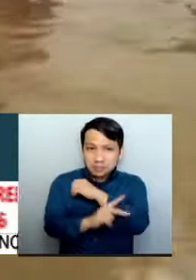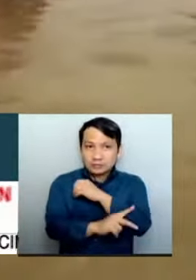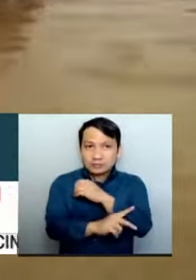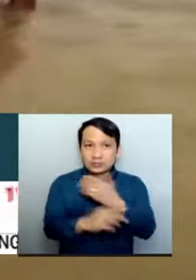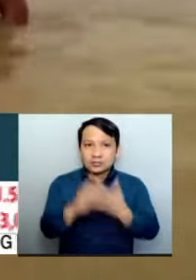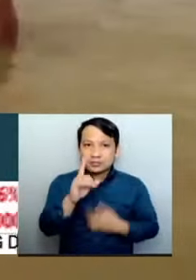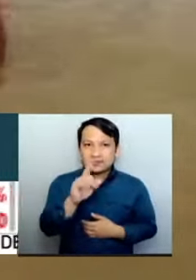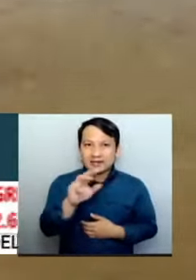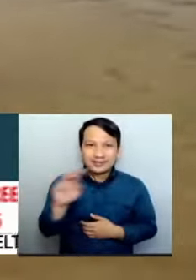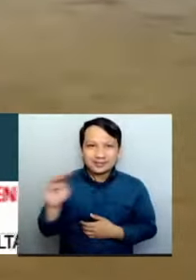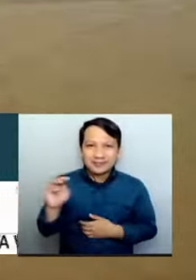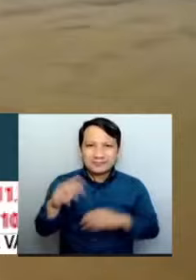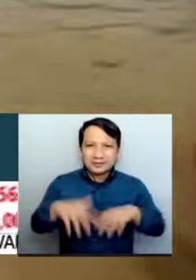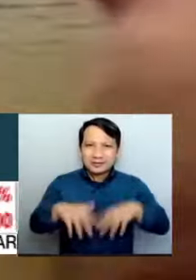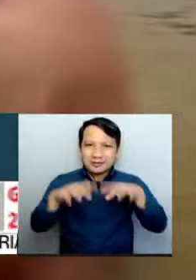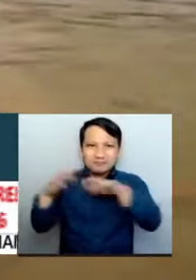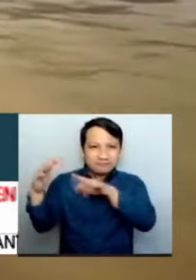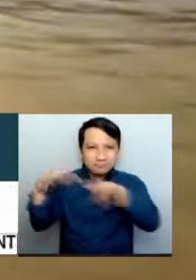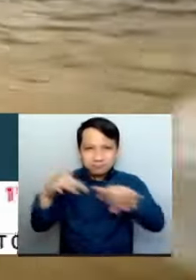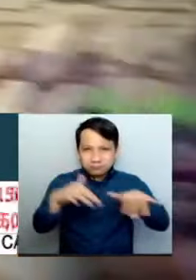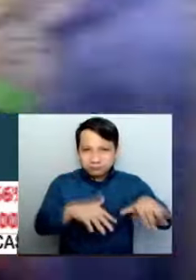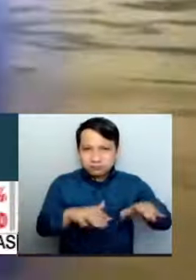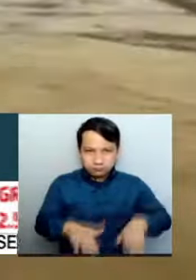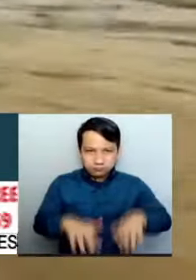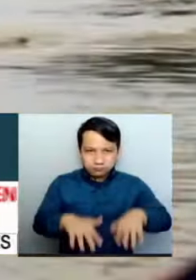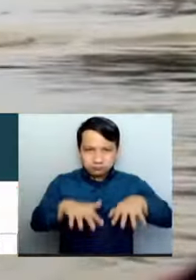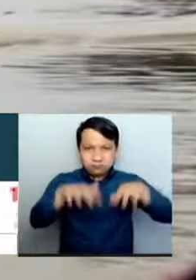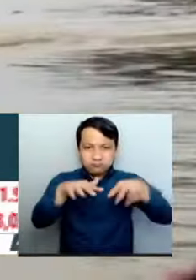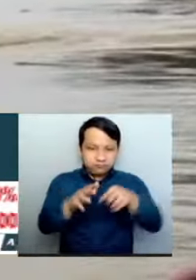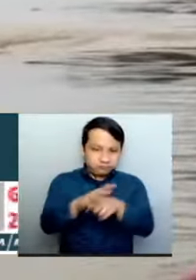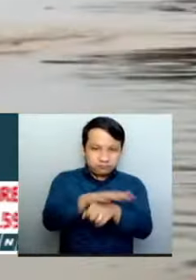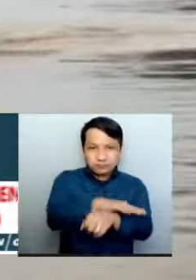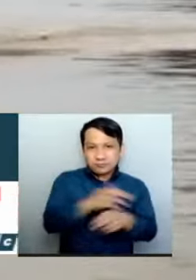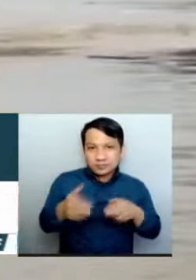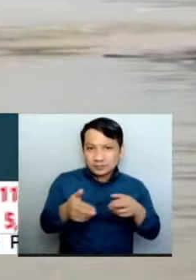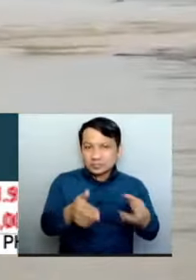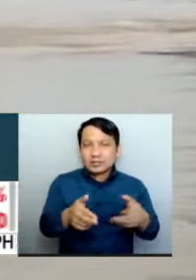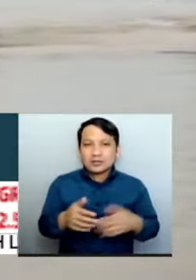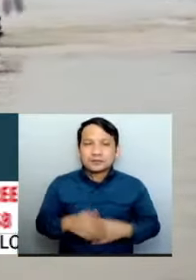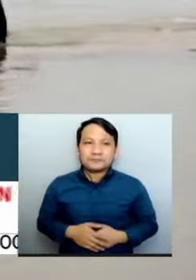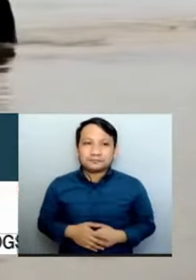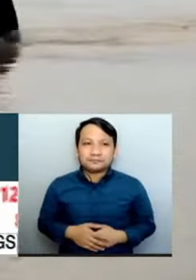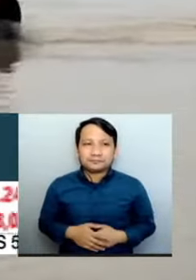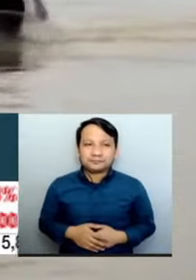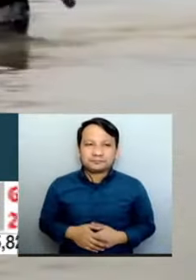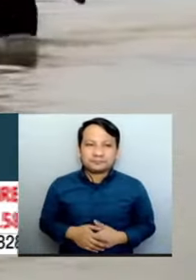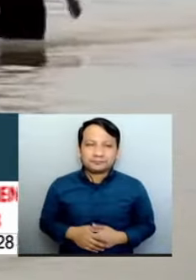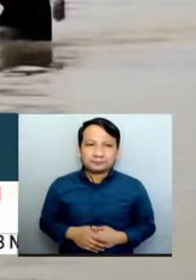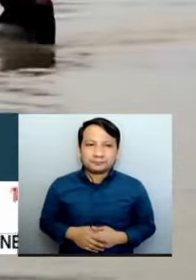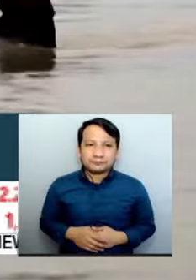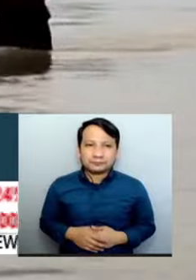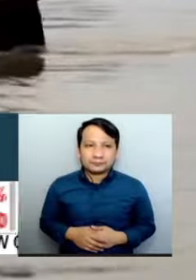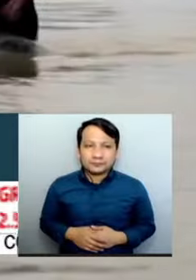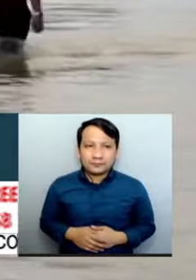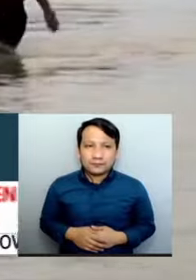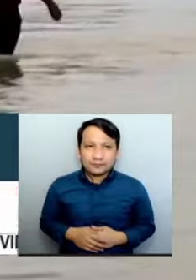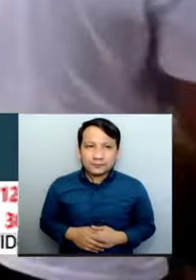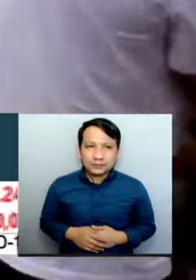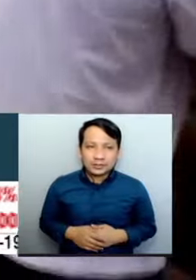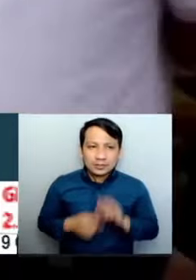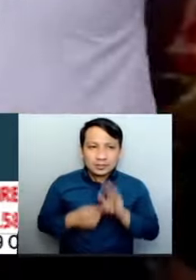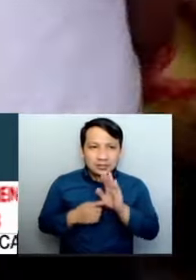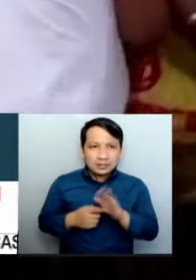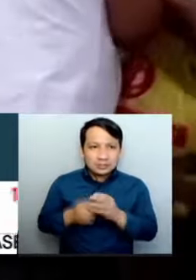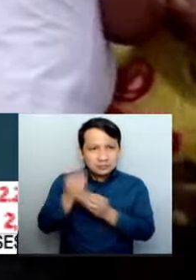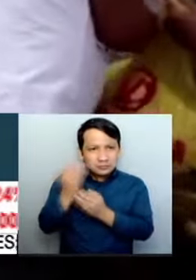have swelled to warning levels as rainfall levels shattered records. Dozens have died in the province over the